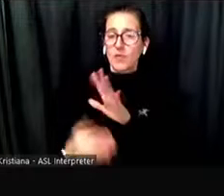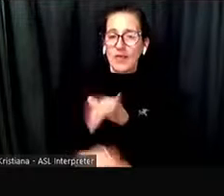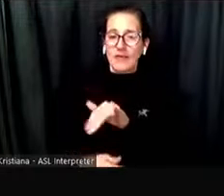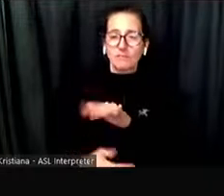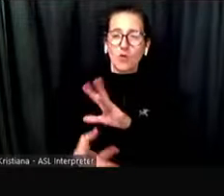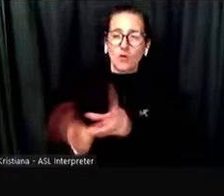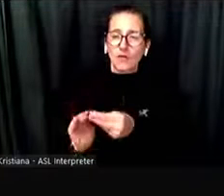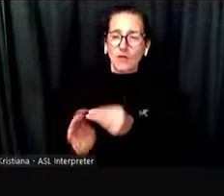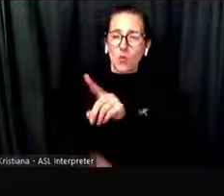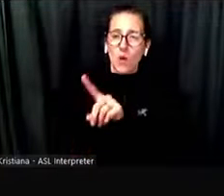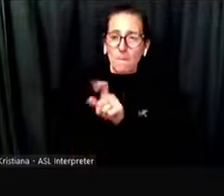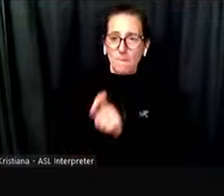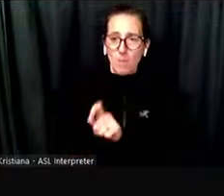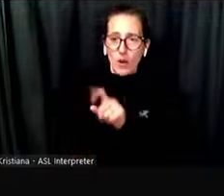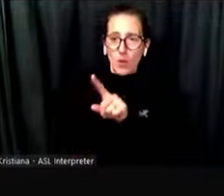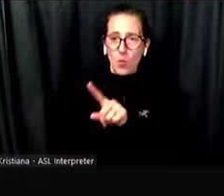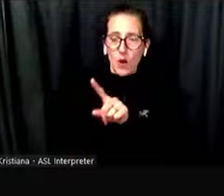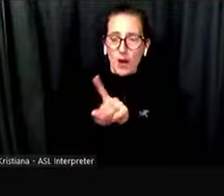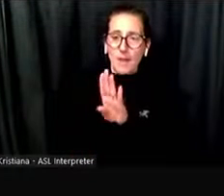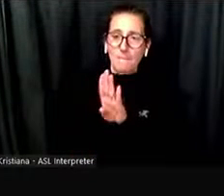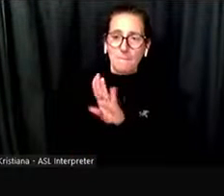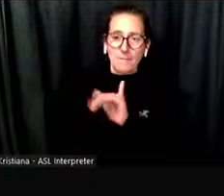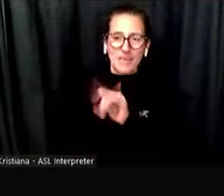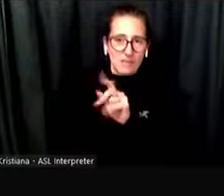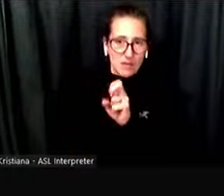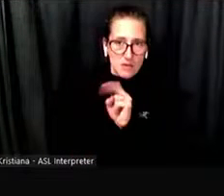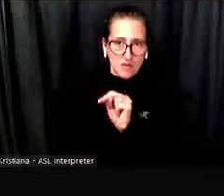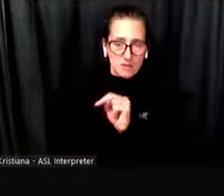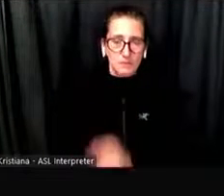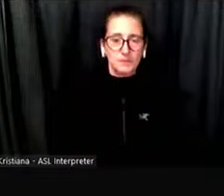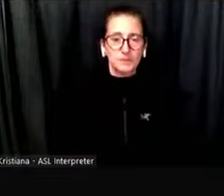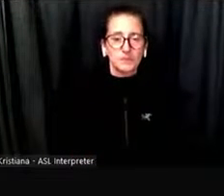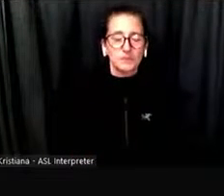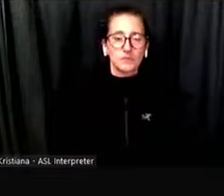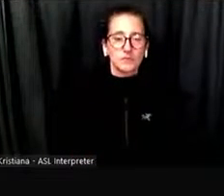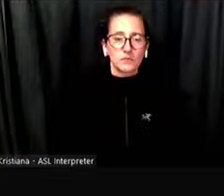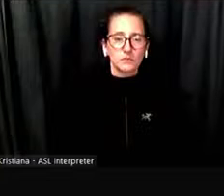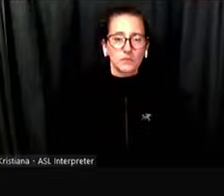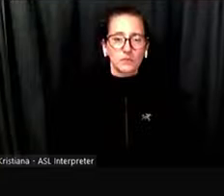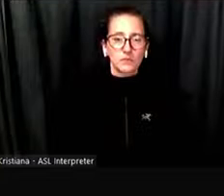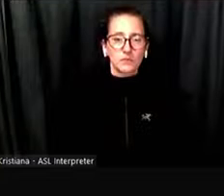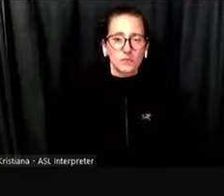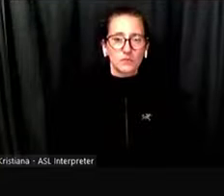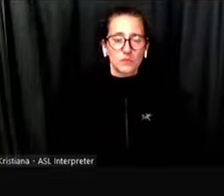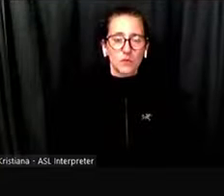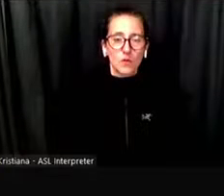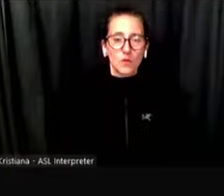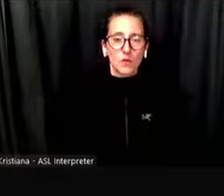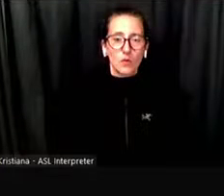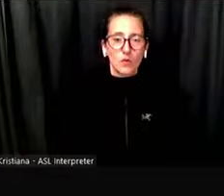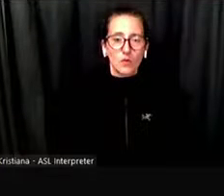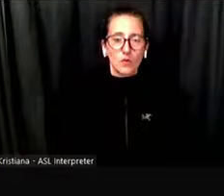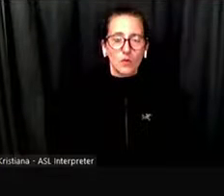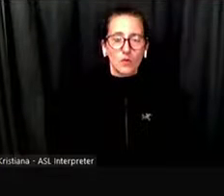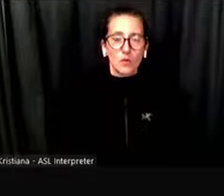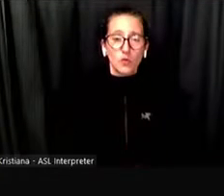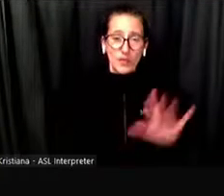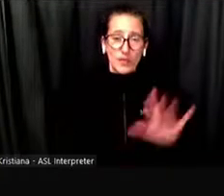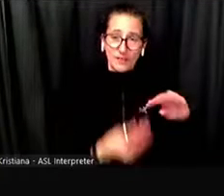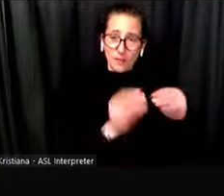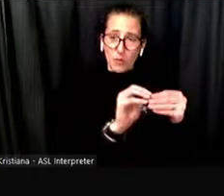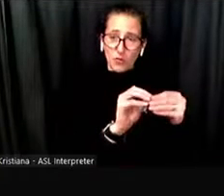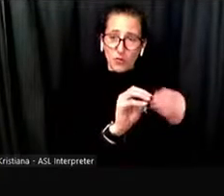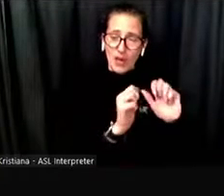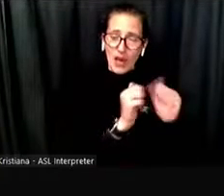So that's a total. Now, how is that reflected in the fiscal year 2021 county budget,